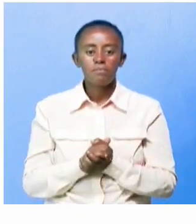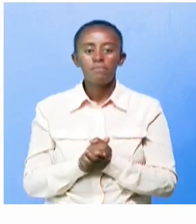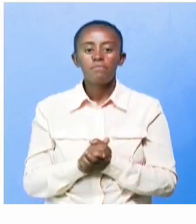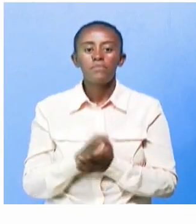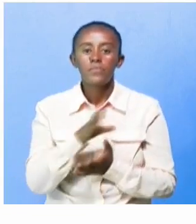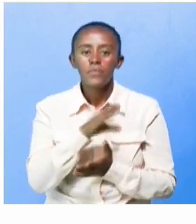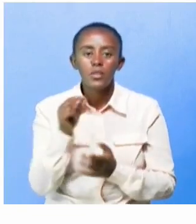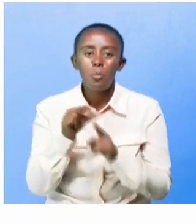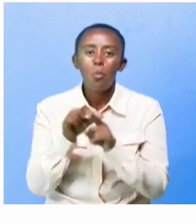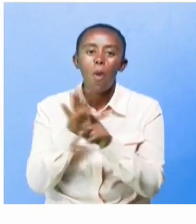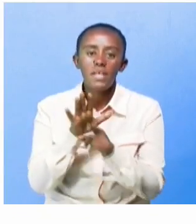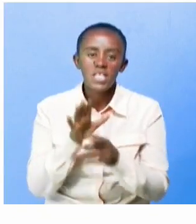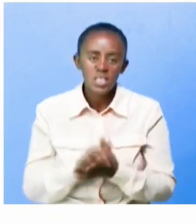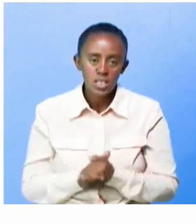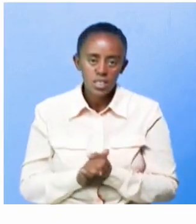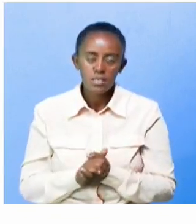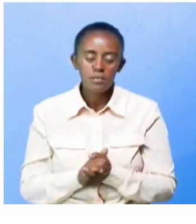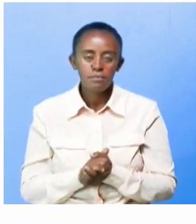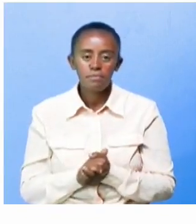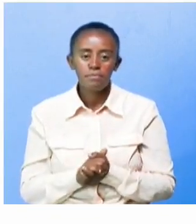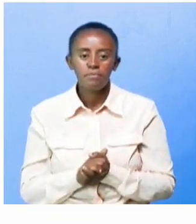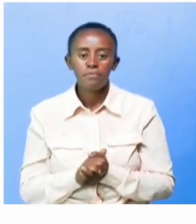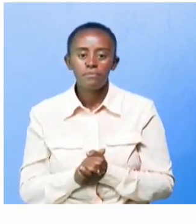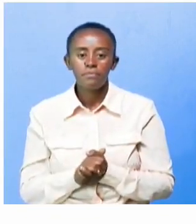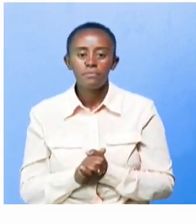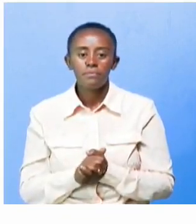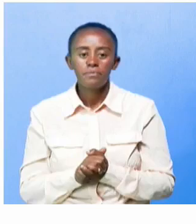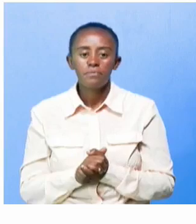and promises.